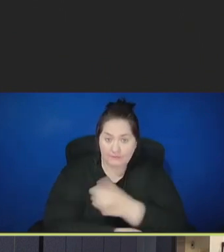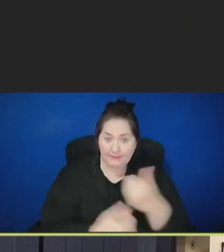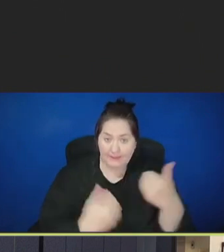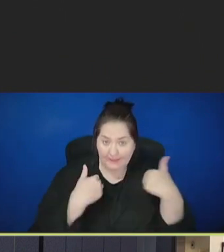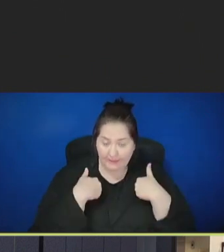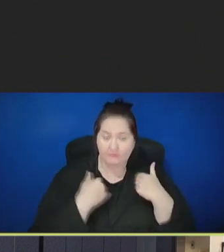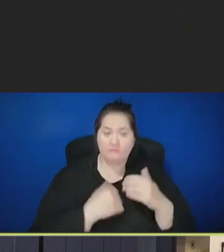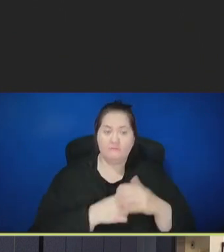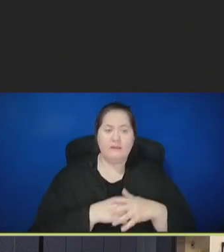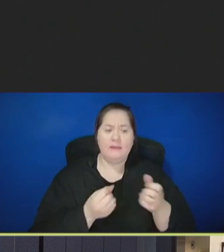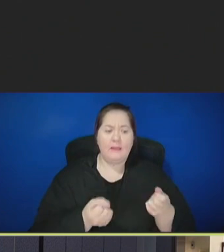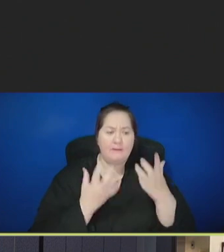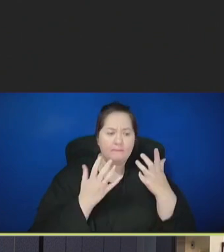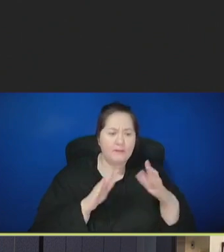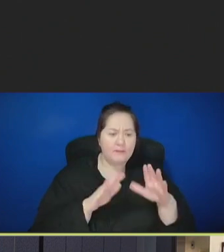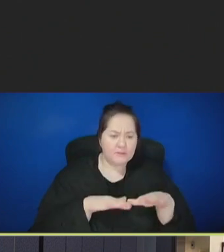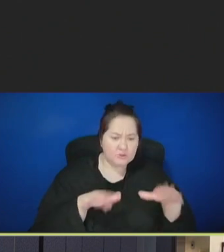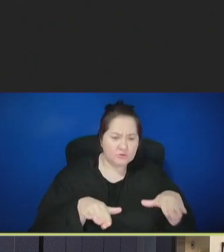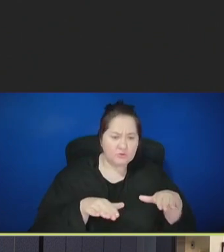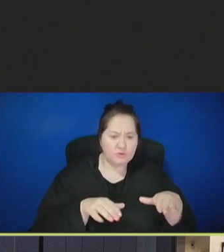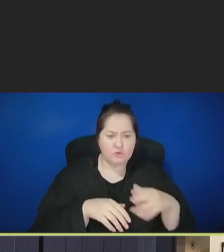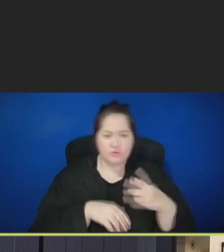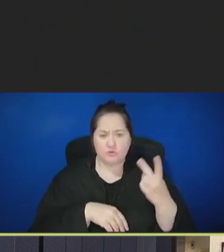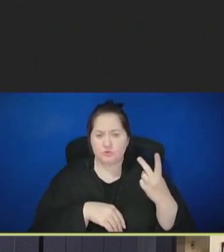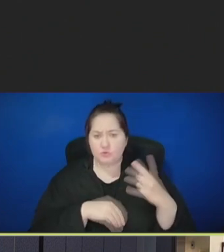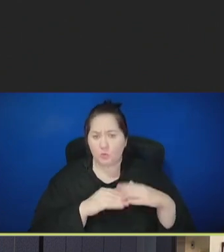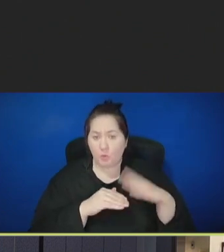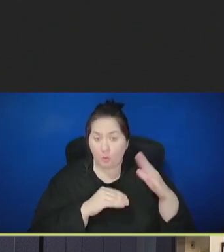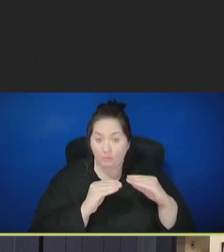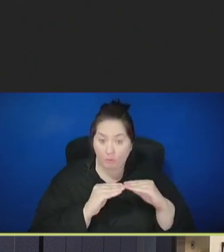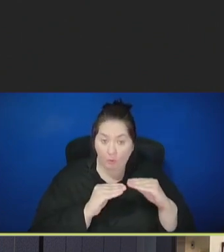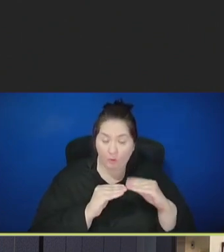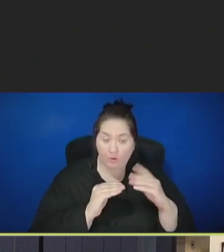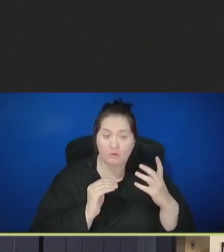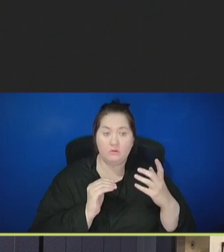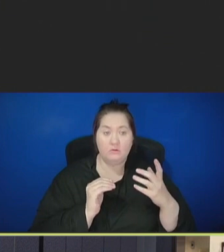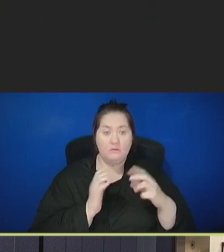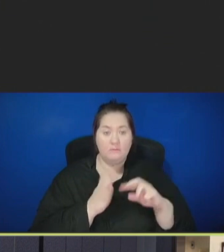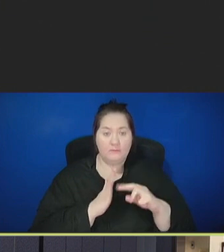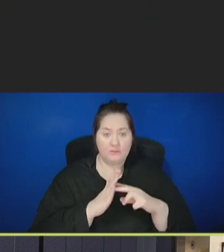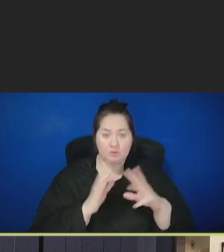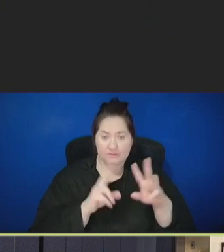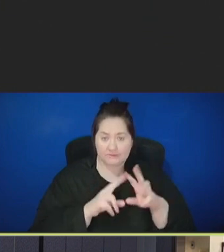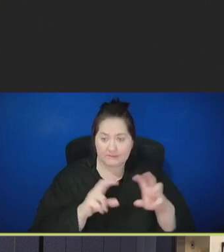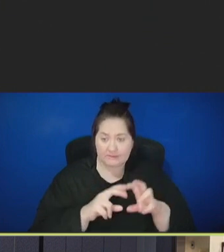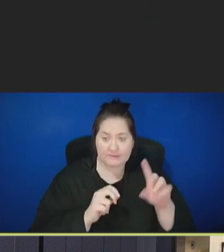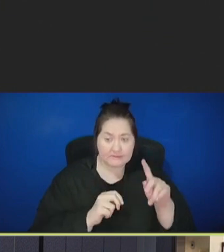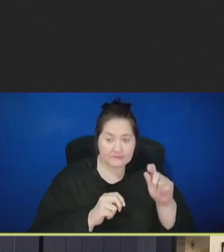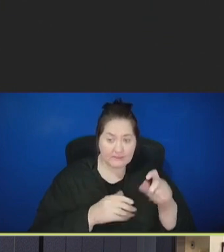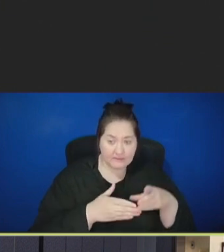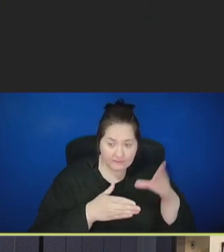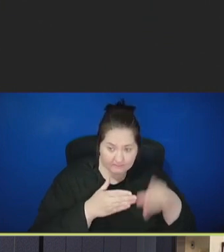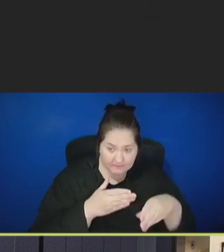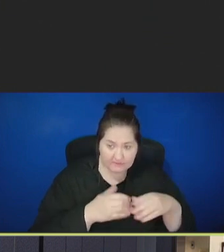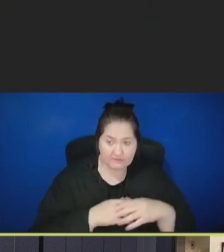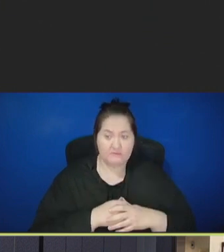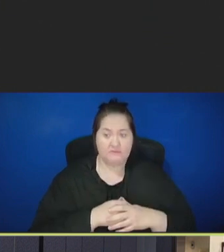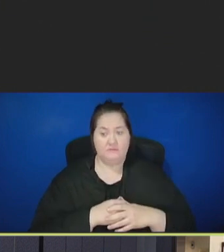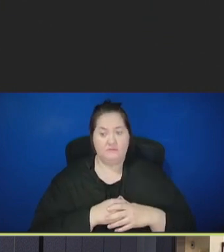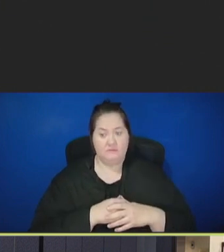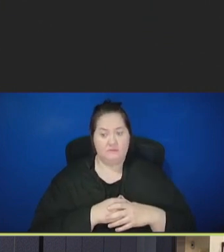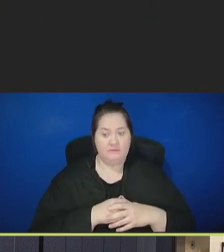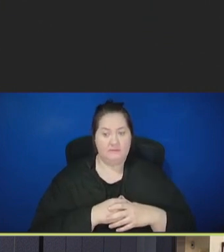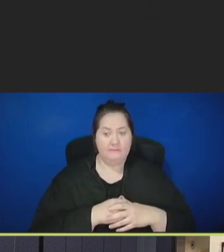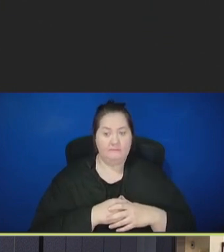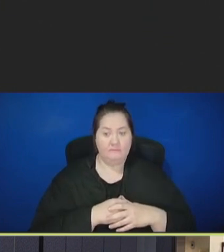like how many children, like 2 or more immunizations. So you're more assessing the data completeness, and that's also on